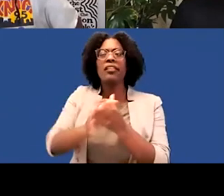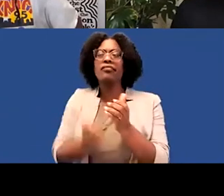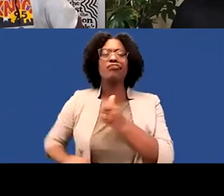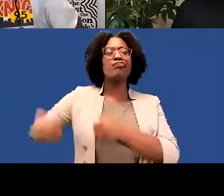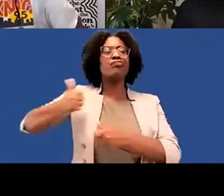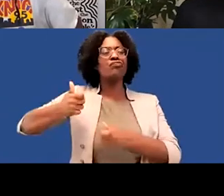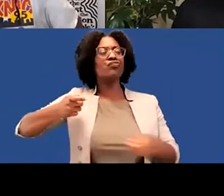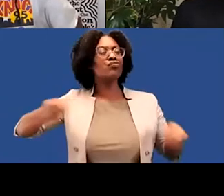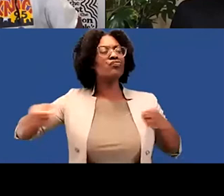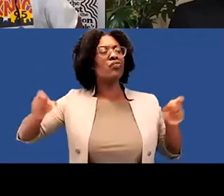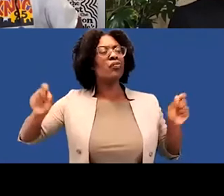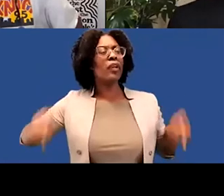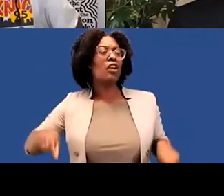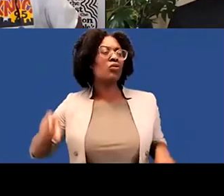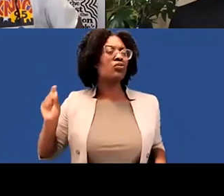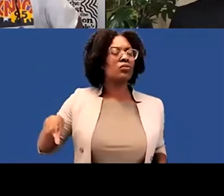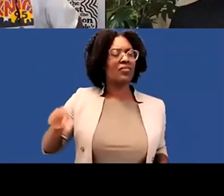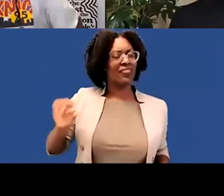more